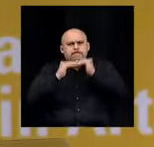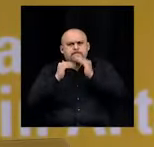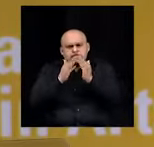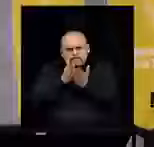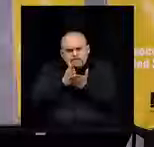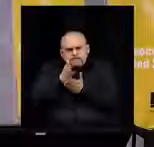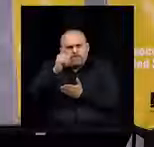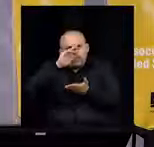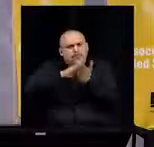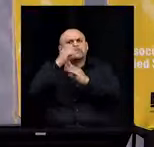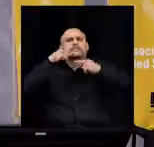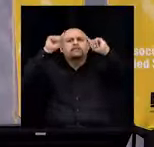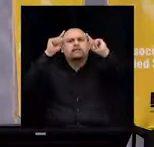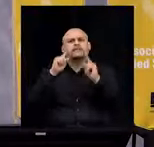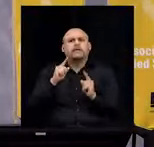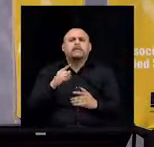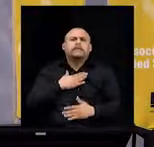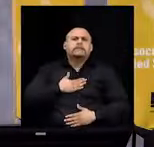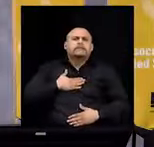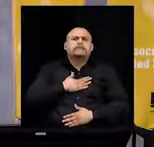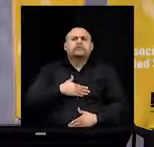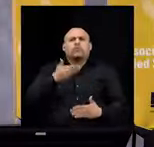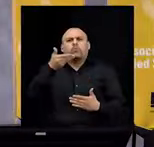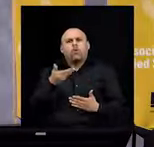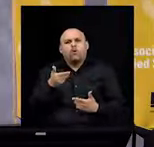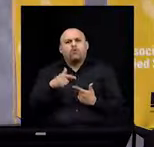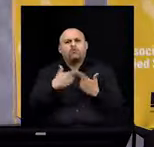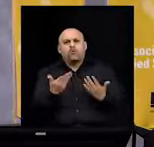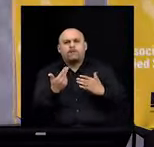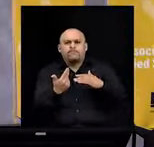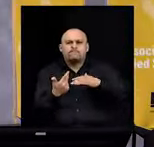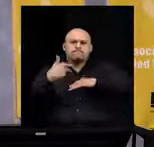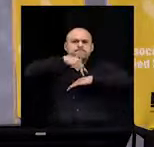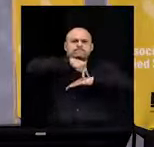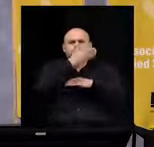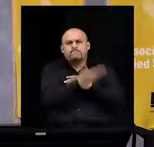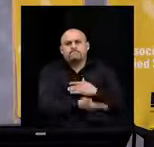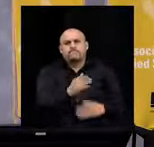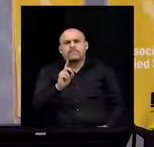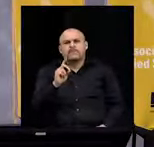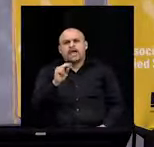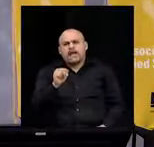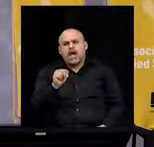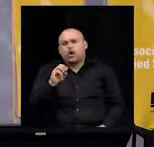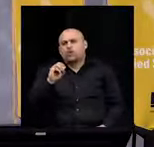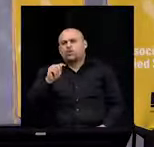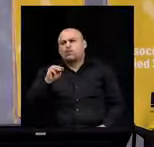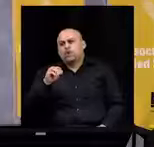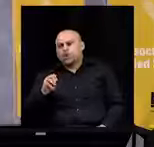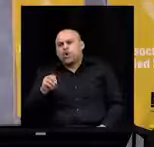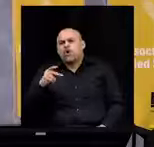success. Please welcome to the podium, Donna Ujimoto